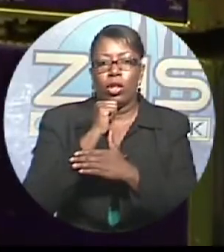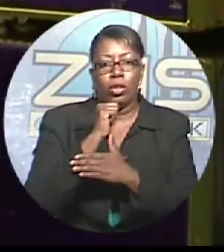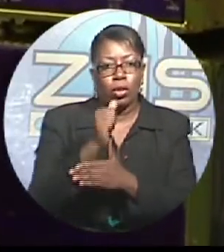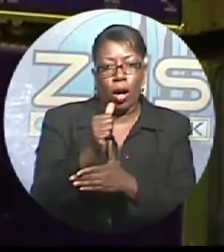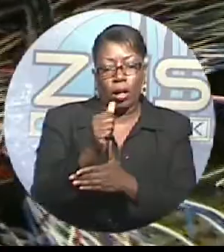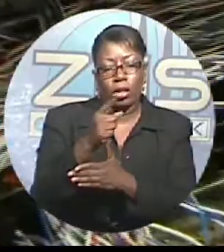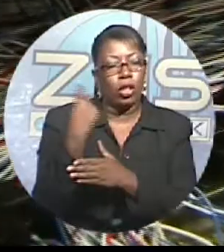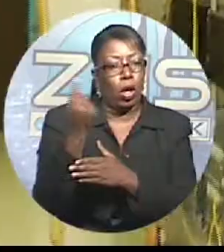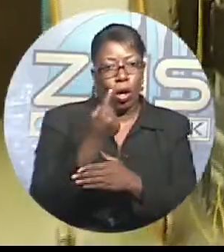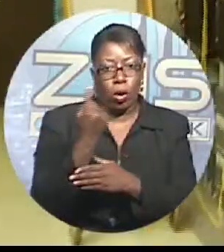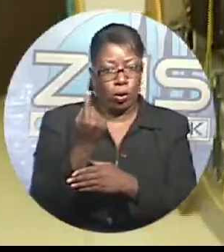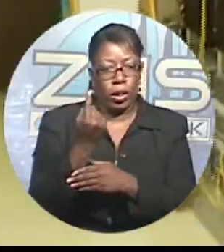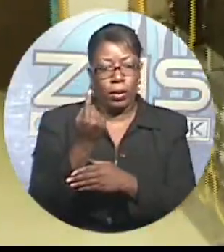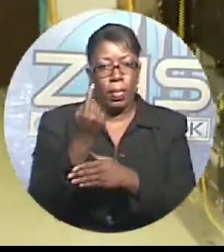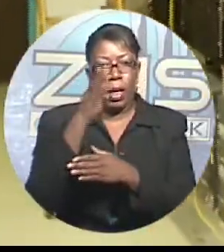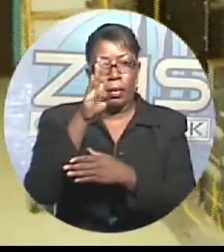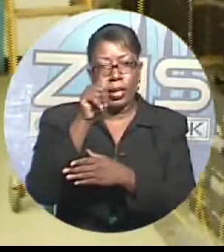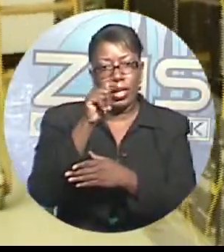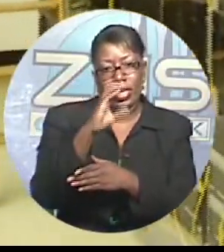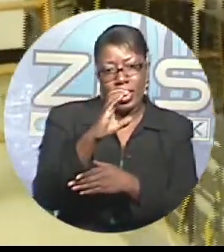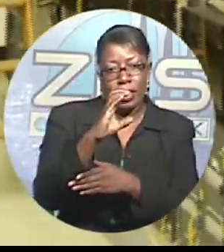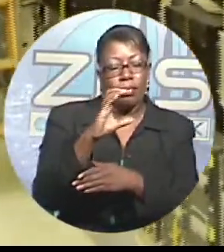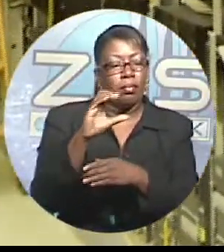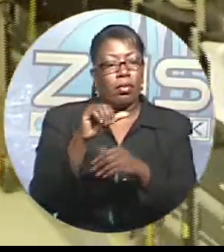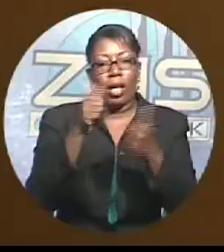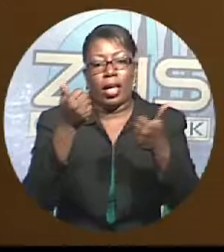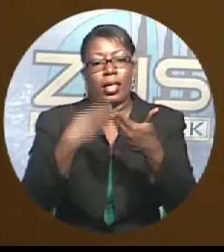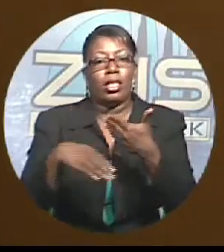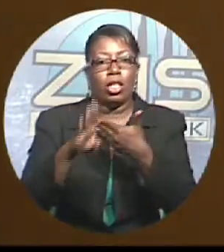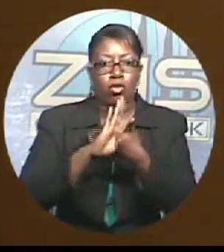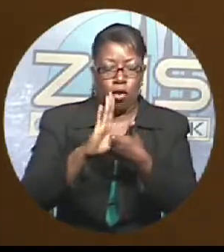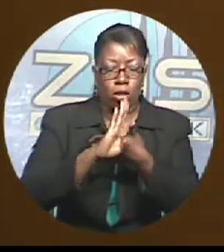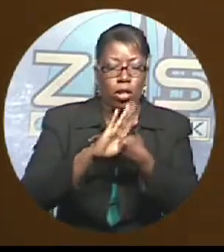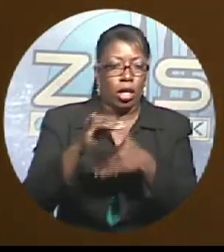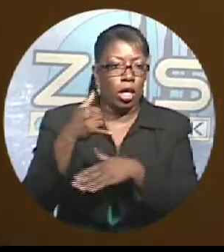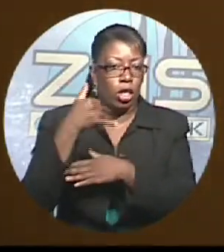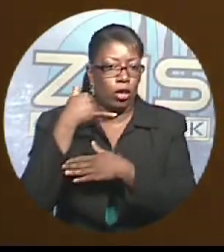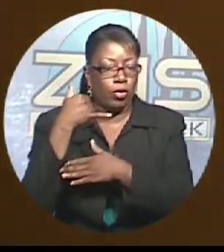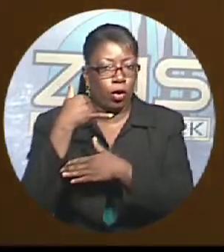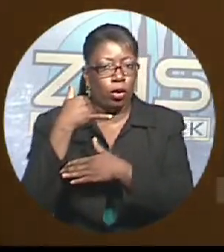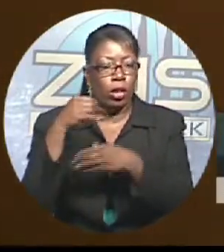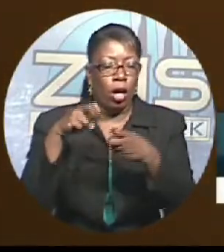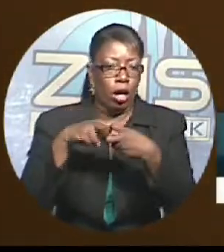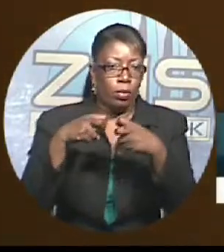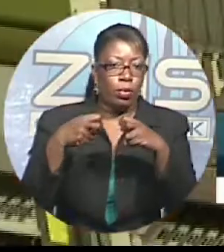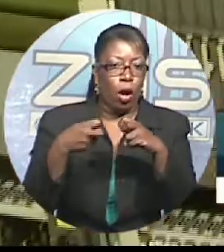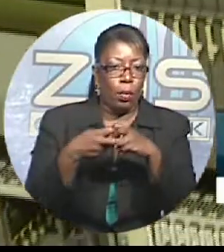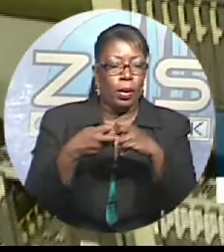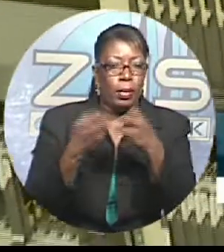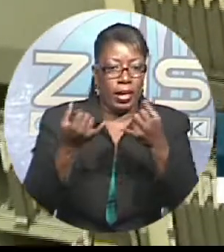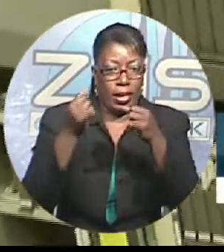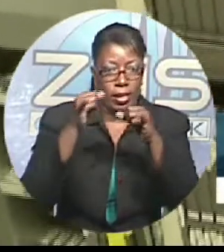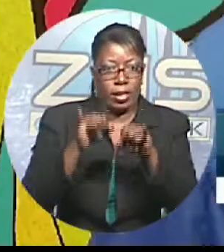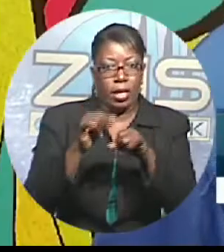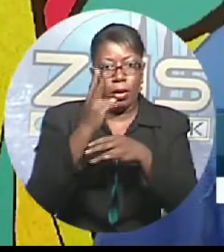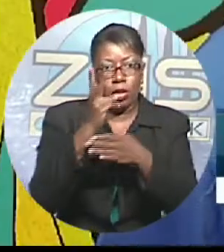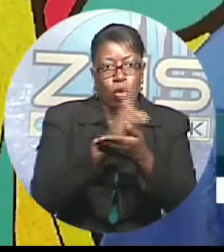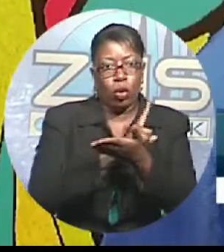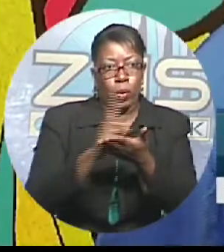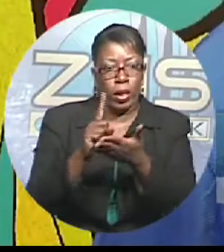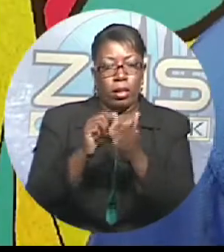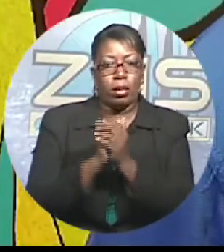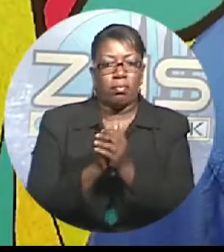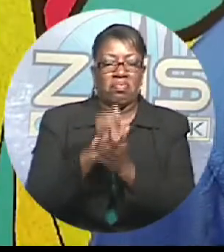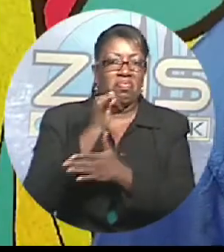Bahamas Telecommunications Company is reporting another disruption in its mobile network yesterday, the second such incident in about 2 weeks. Yesterday